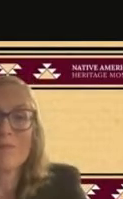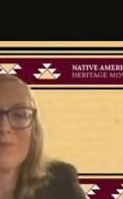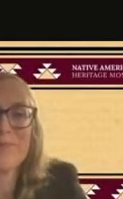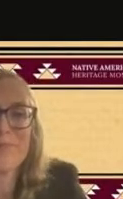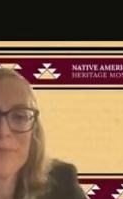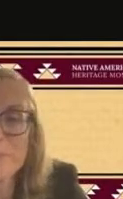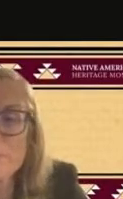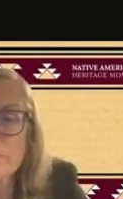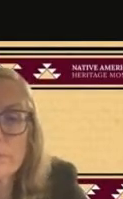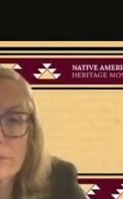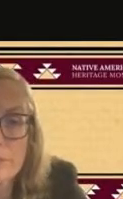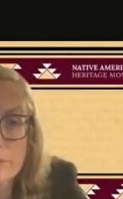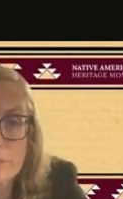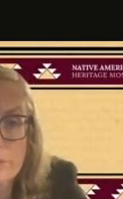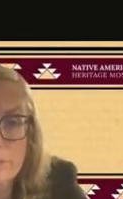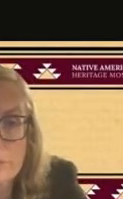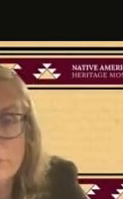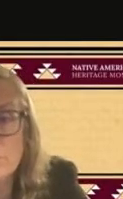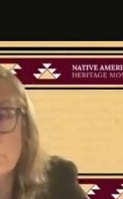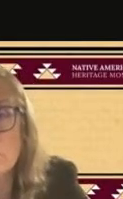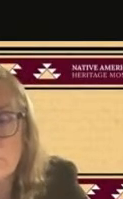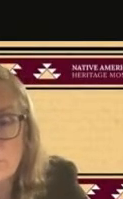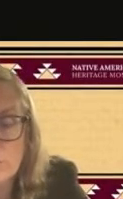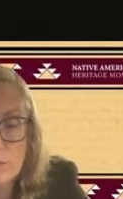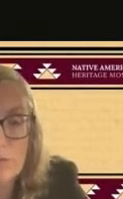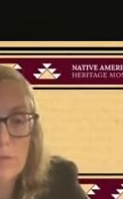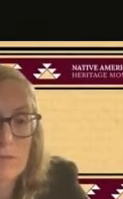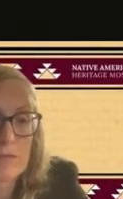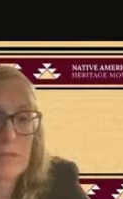There will likely be candidates who might reach out to you